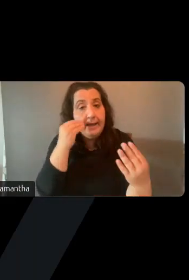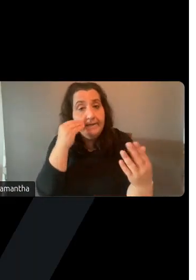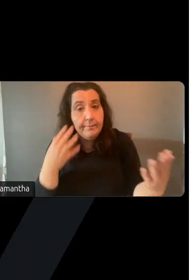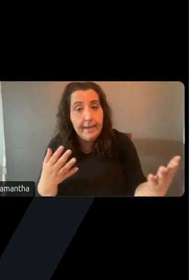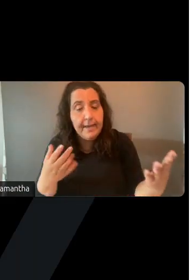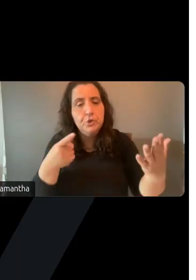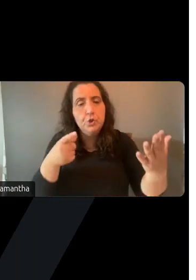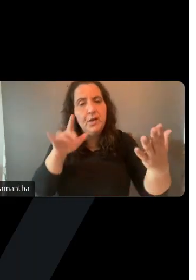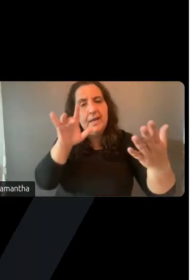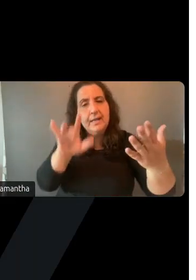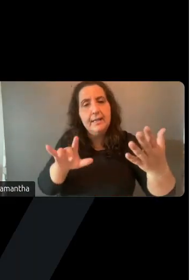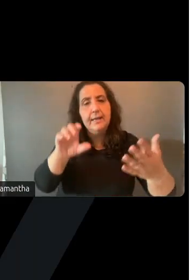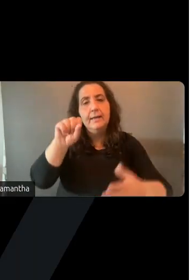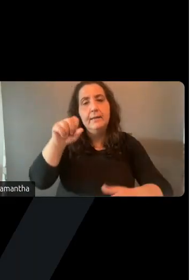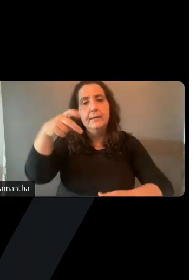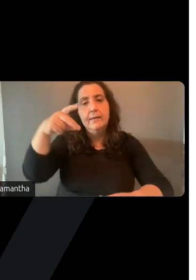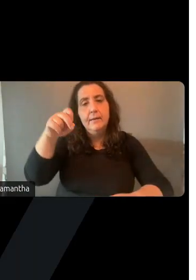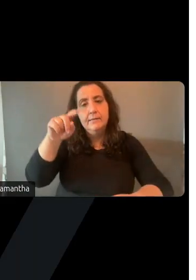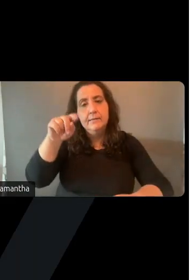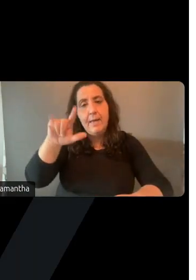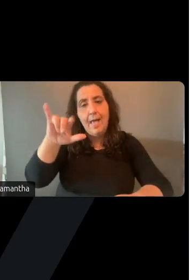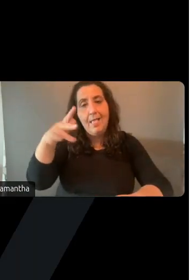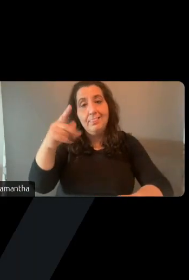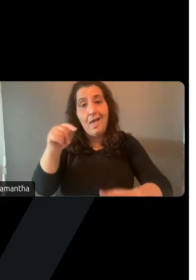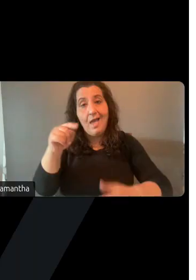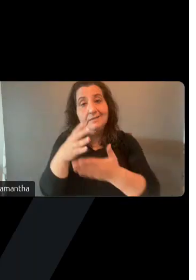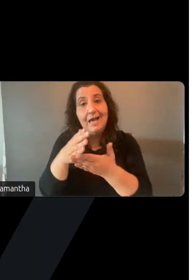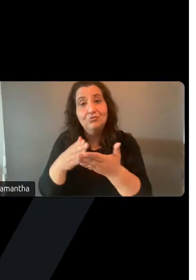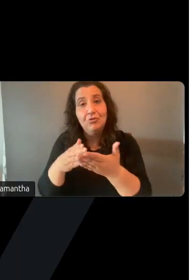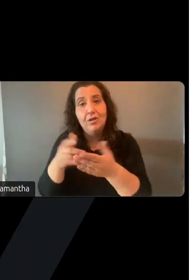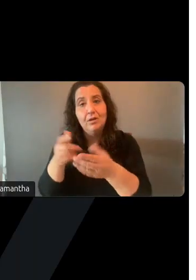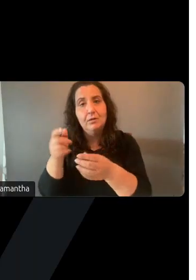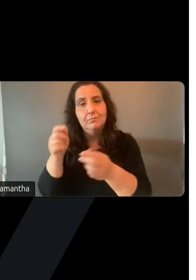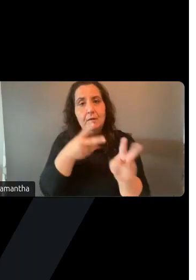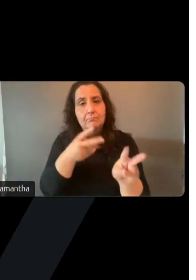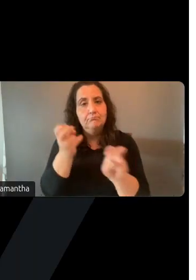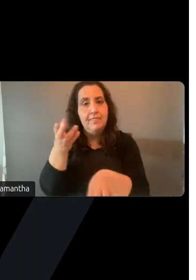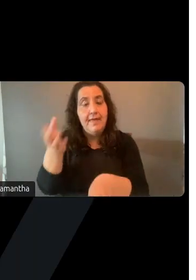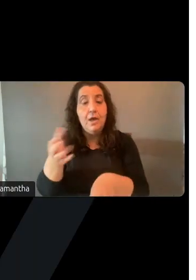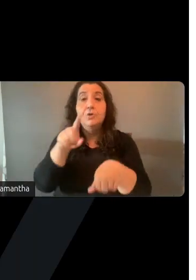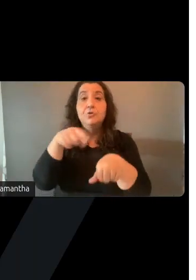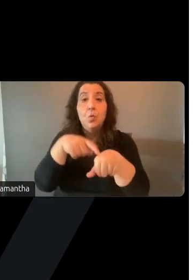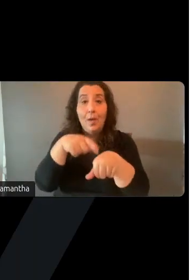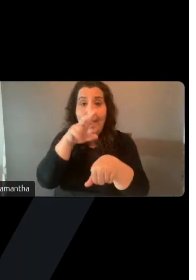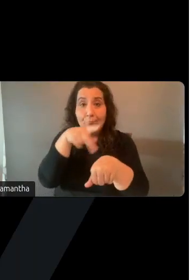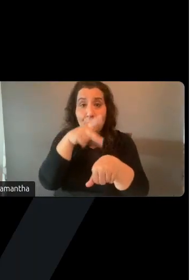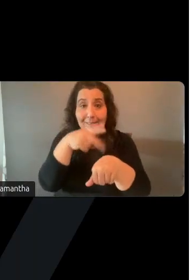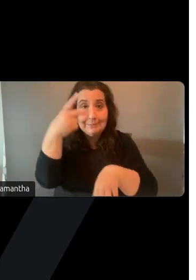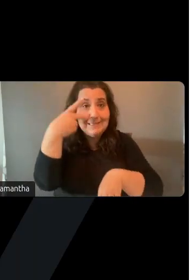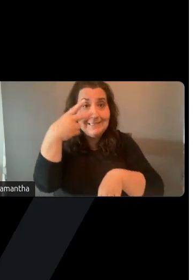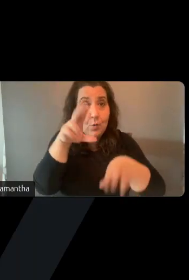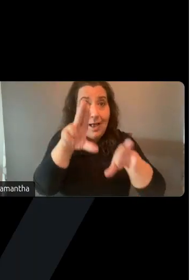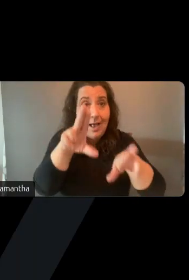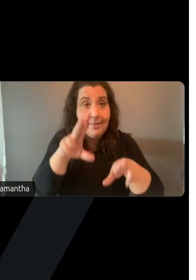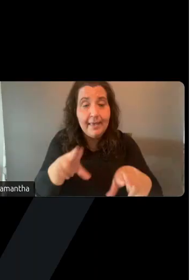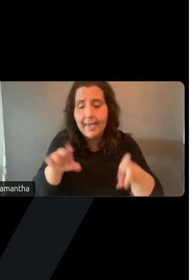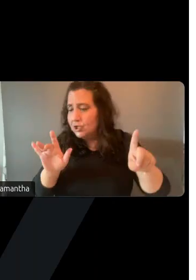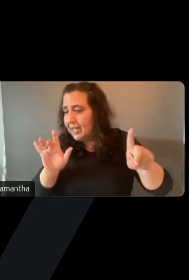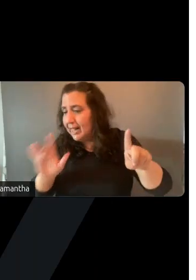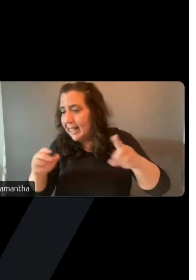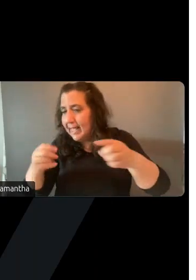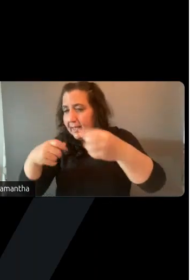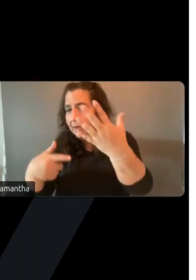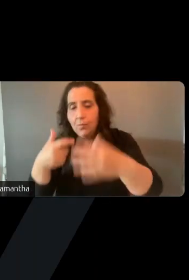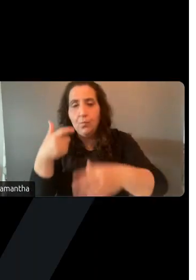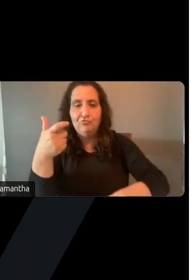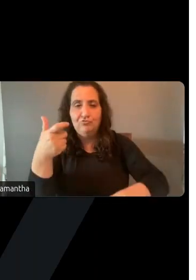new Teacher Finder so that principals can see it when they view your application. You can also